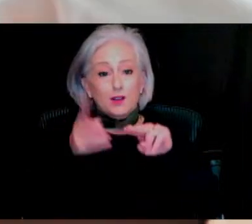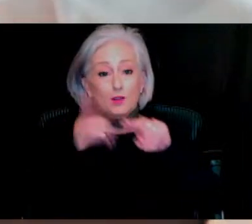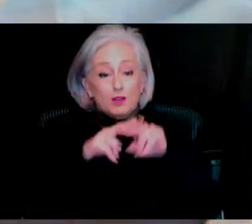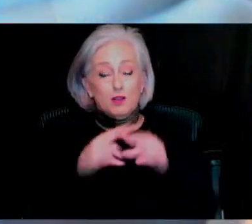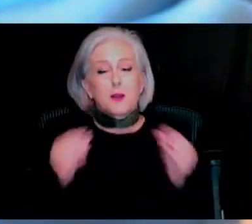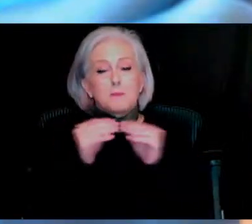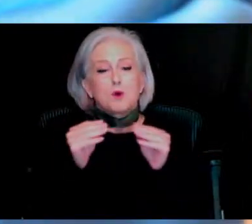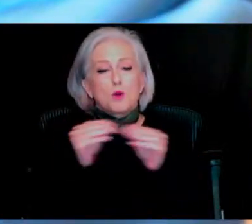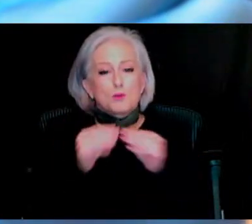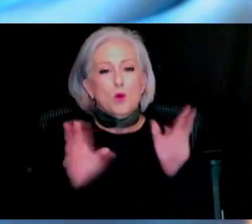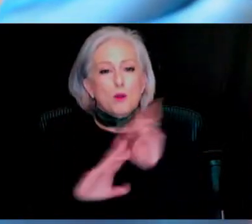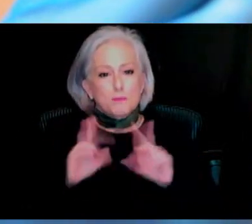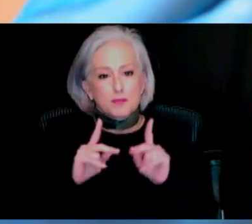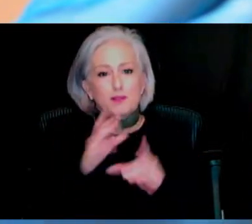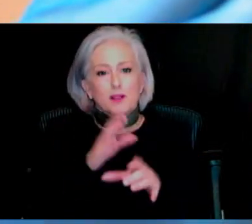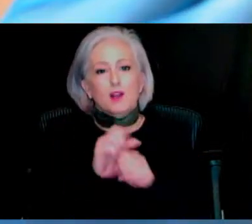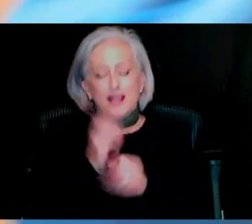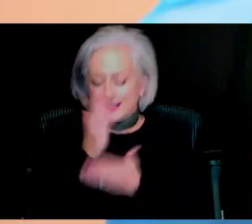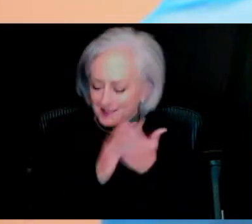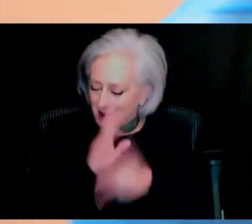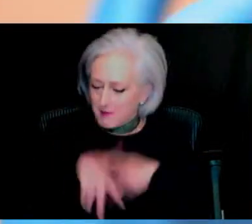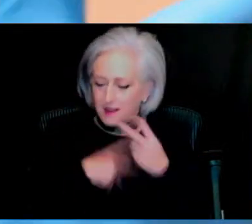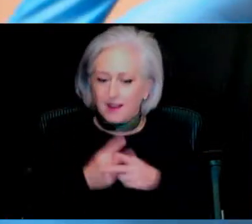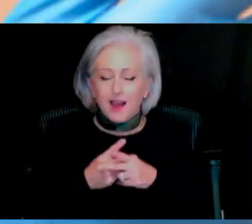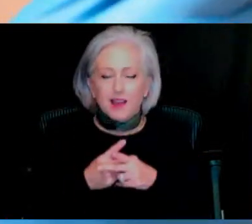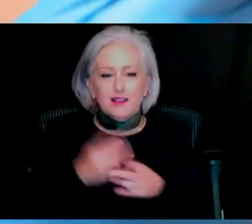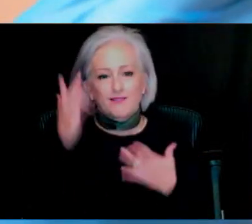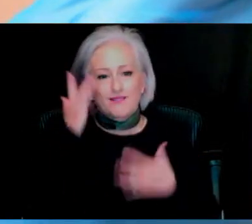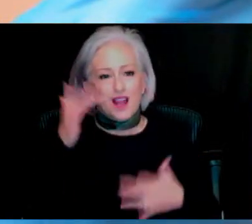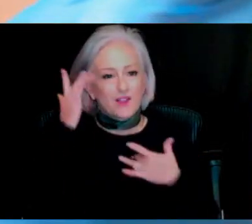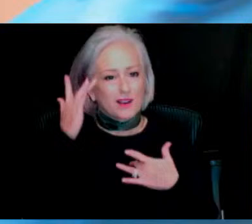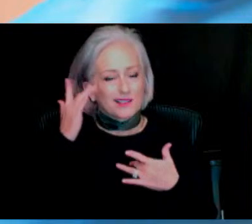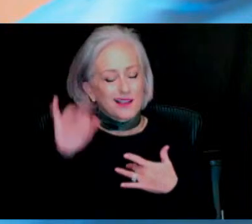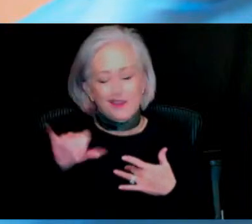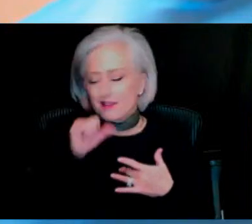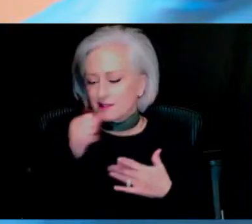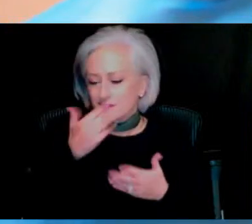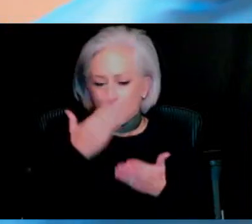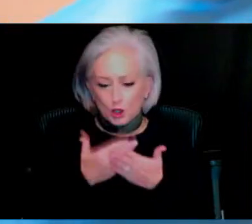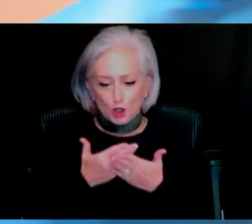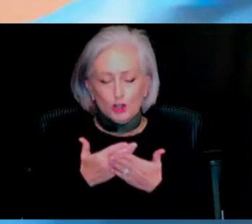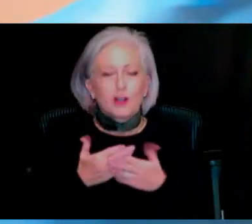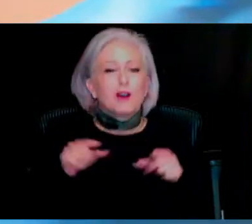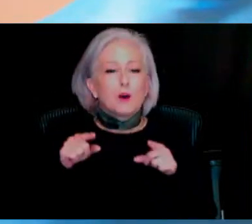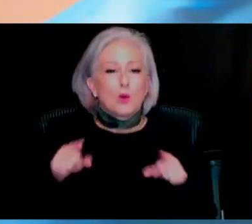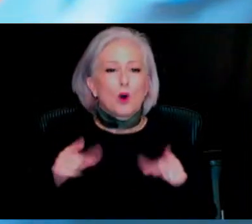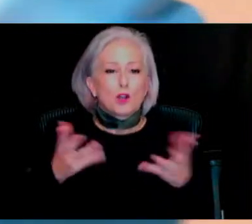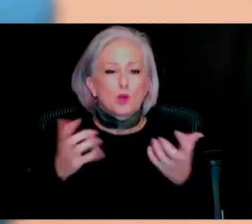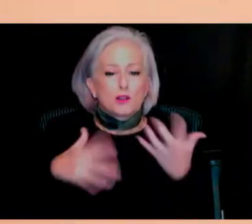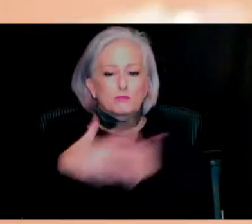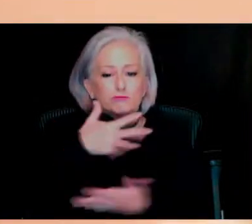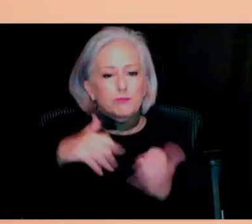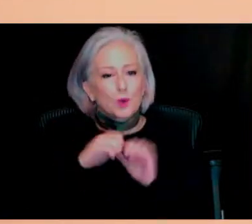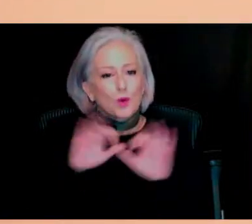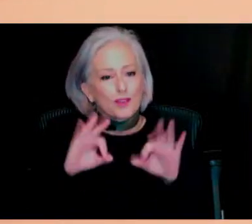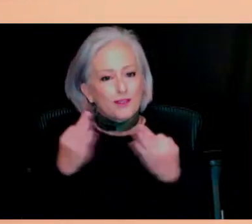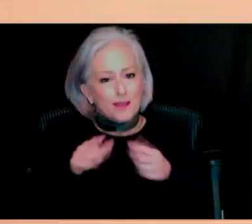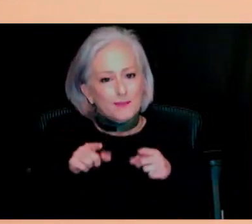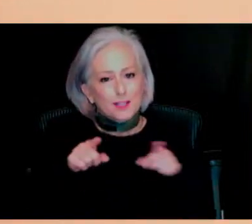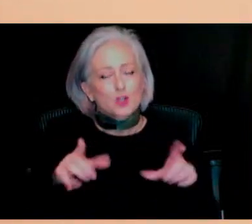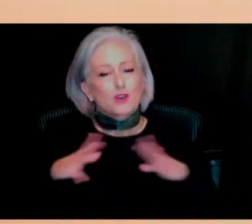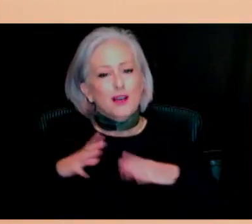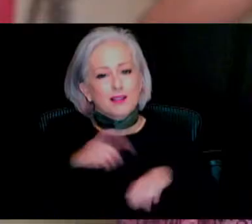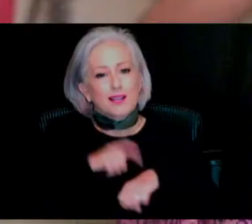some sort of virus, and that is not good as we get ready to spend more and more time with our family for the rest of this holiday season. So tomorrow we have the chief